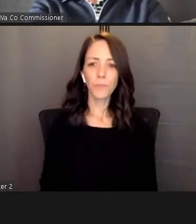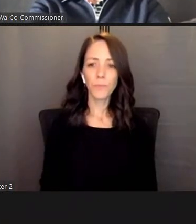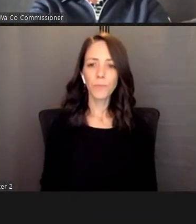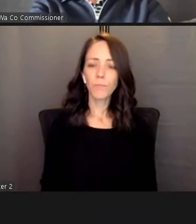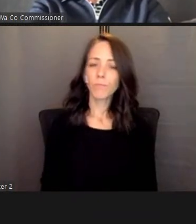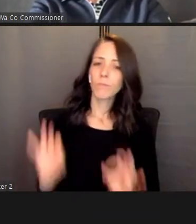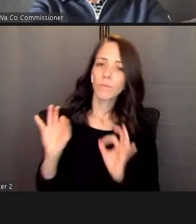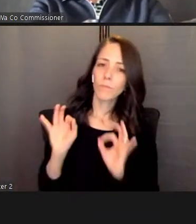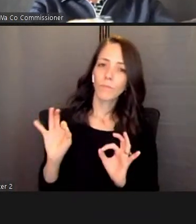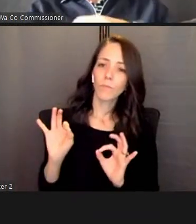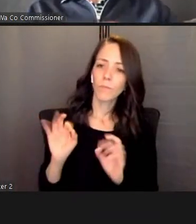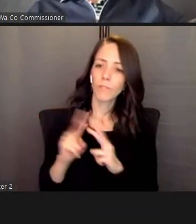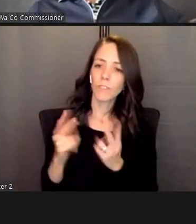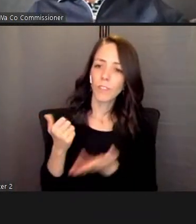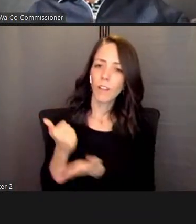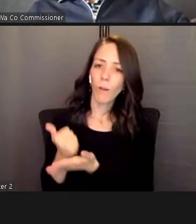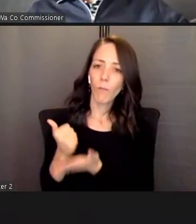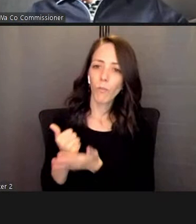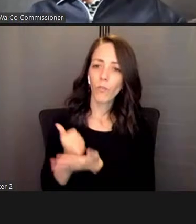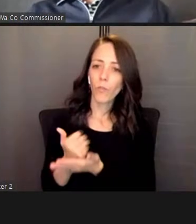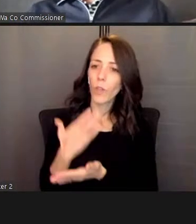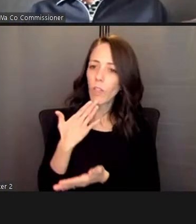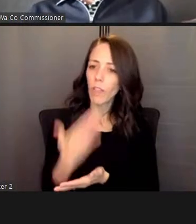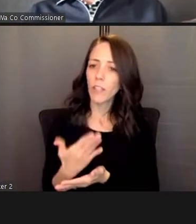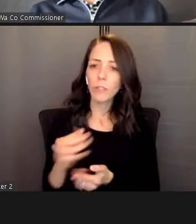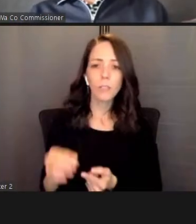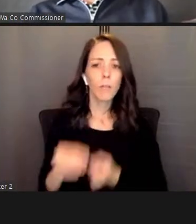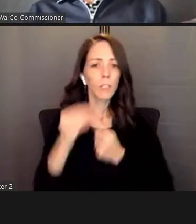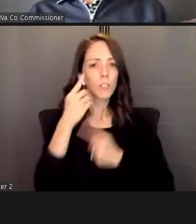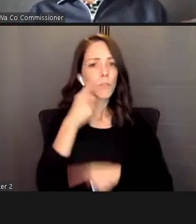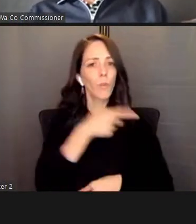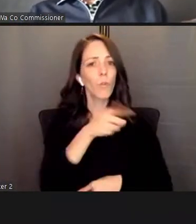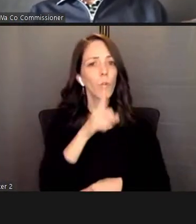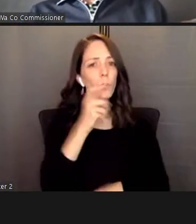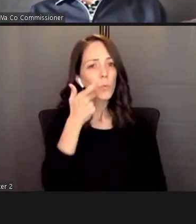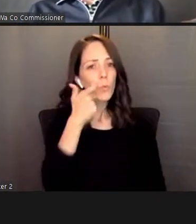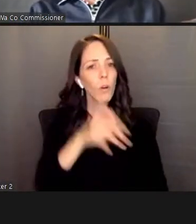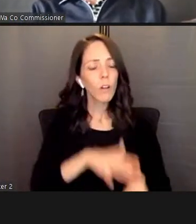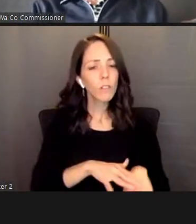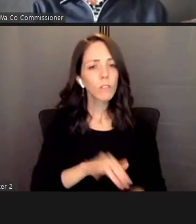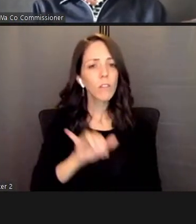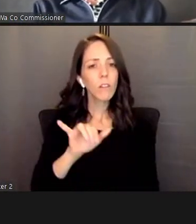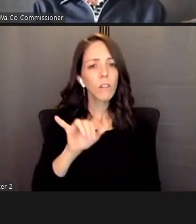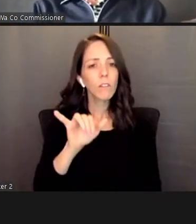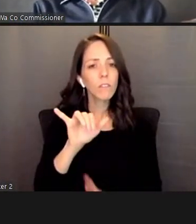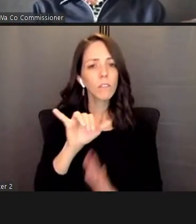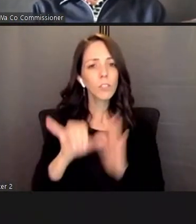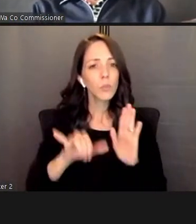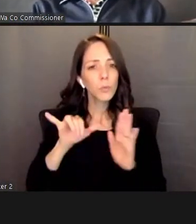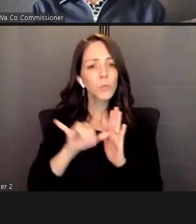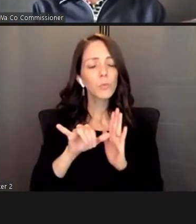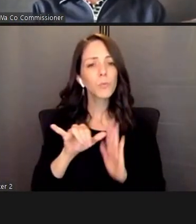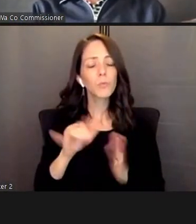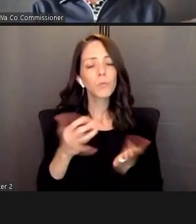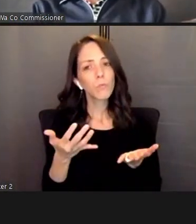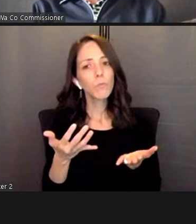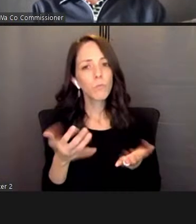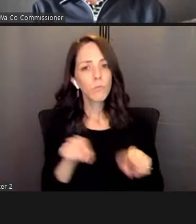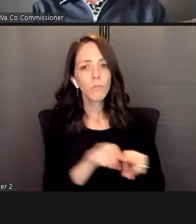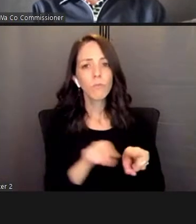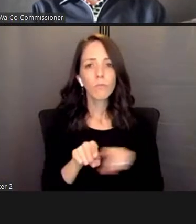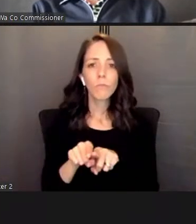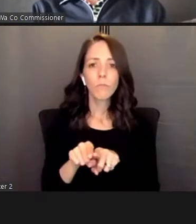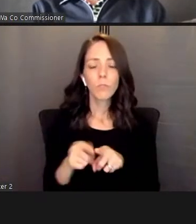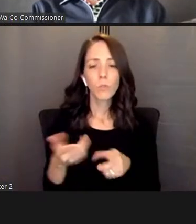Perfect. That's helpful, especially for those that are watching on YouTube and maybe subsequently watching on